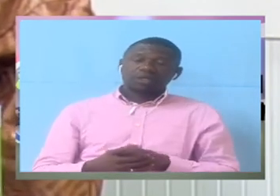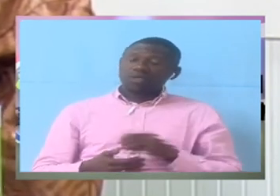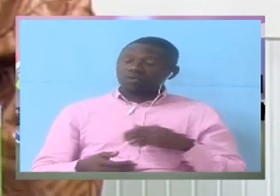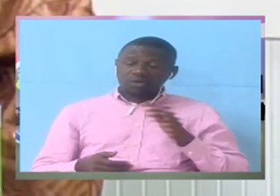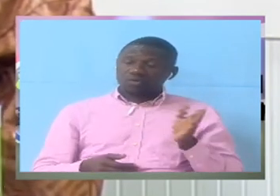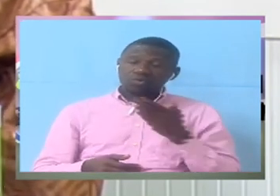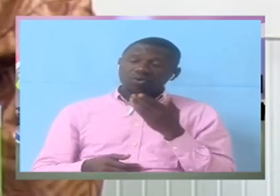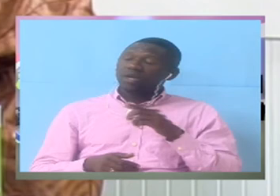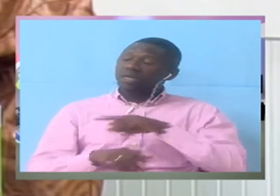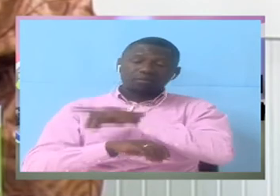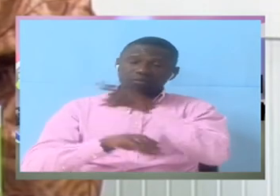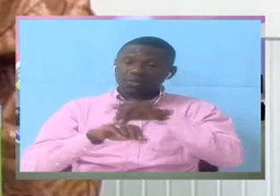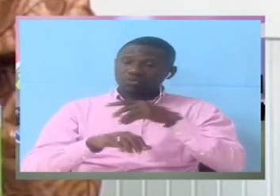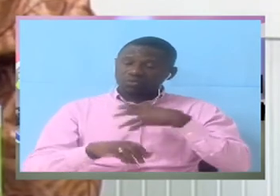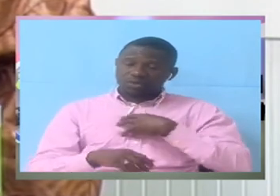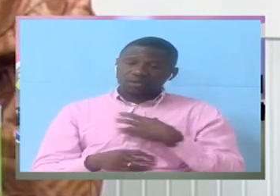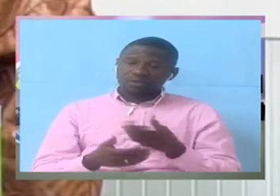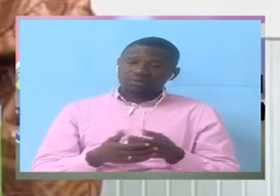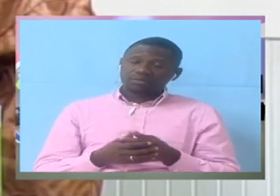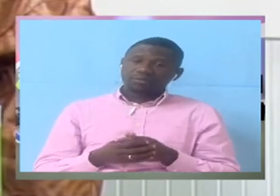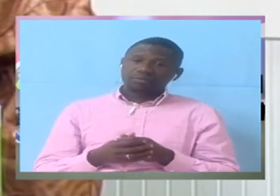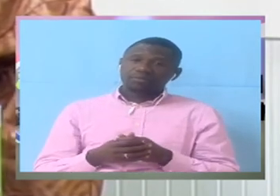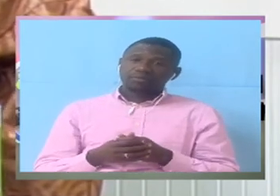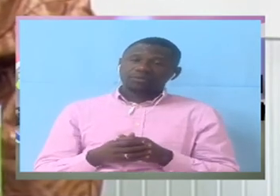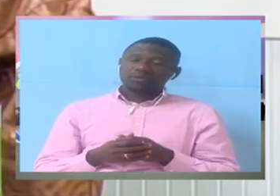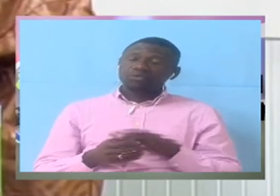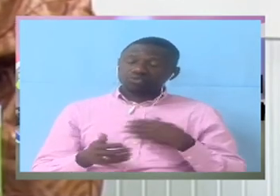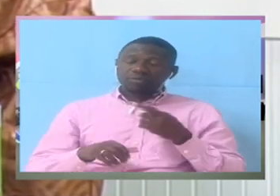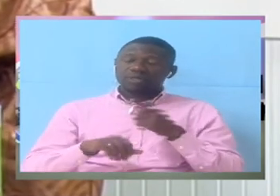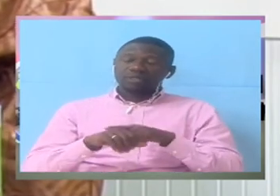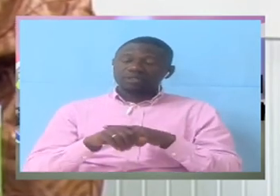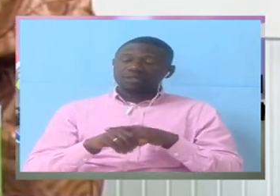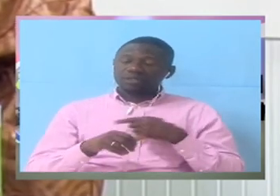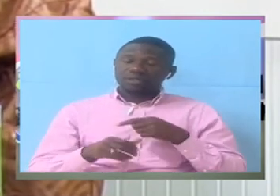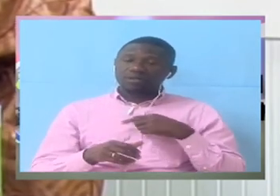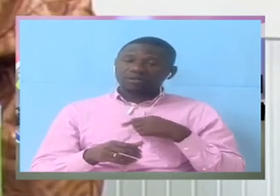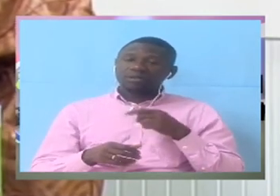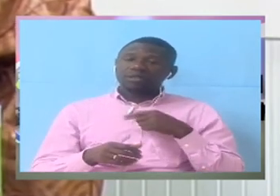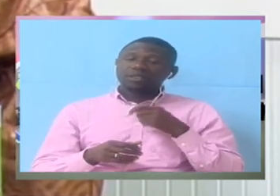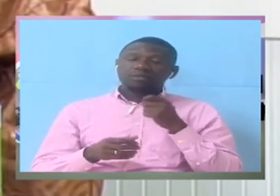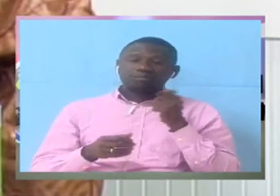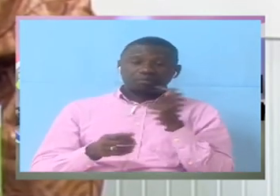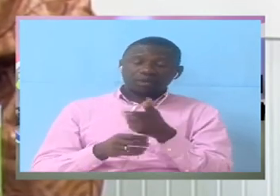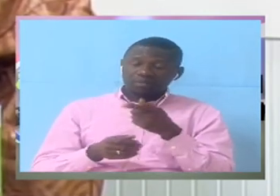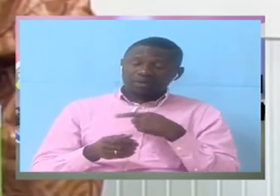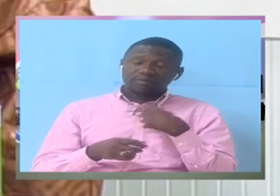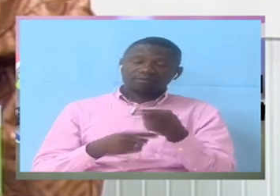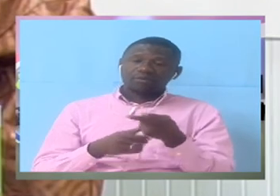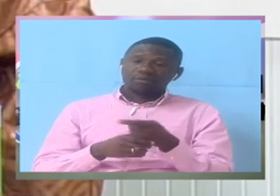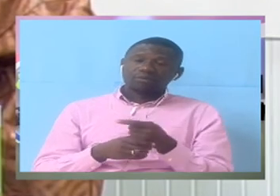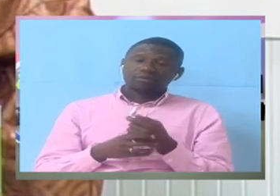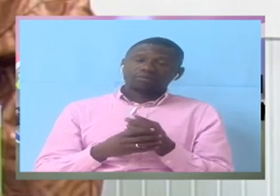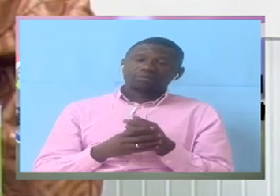And you can go to anywhere you want to go. Sometimes they even hire me.